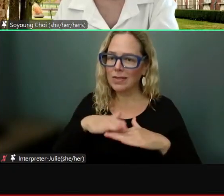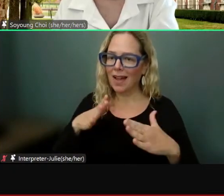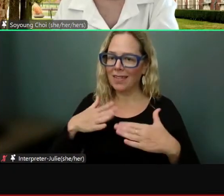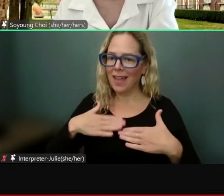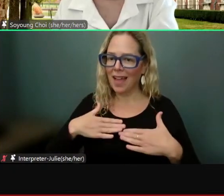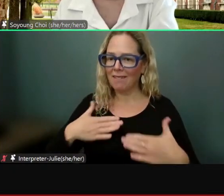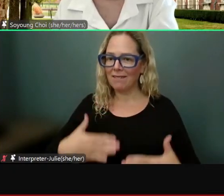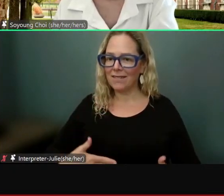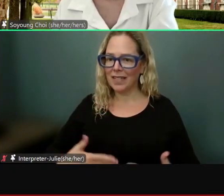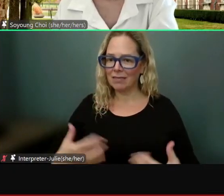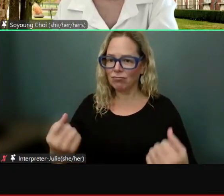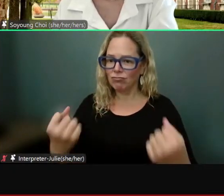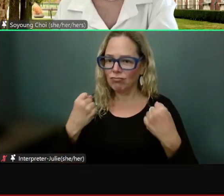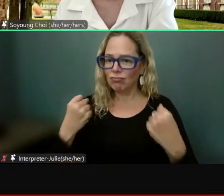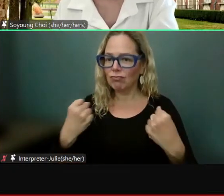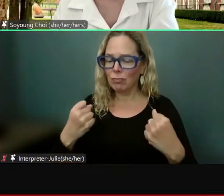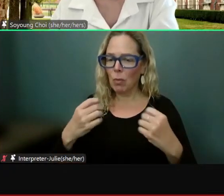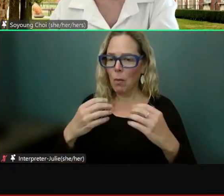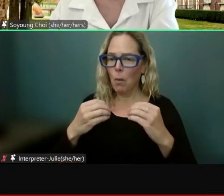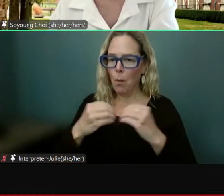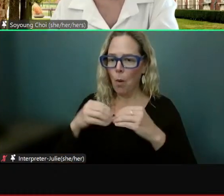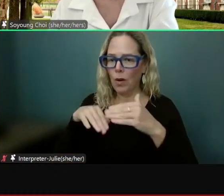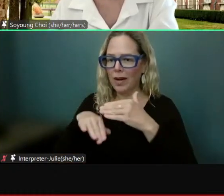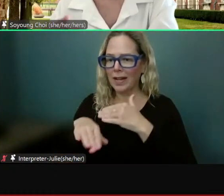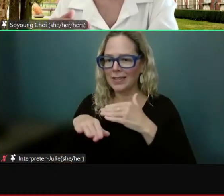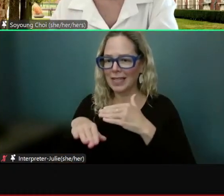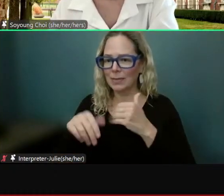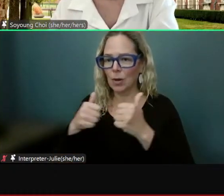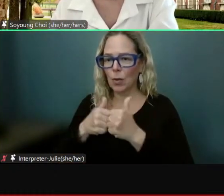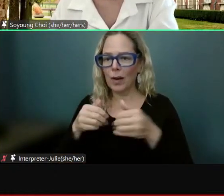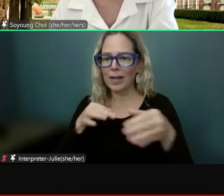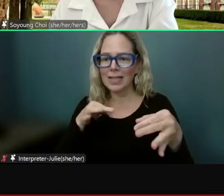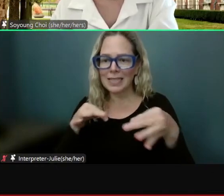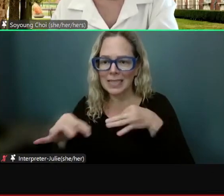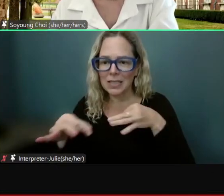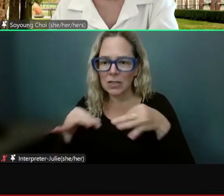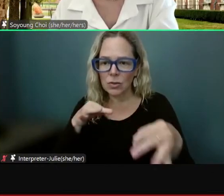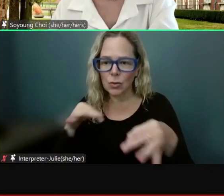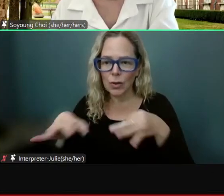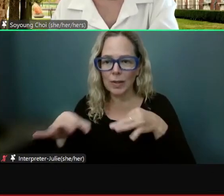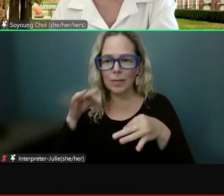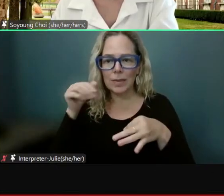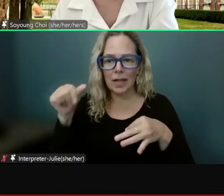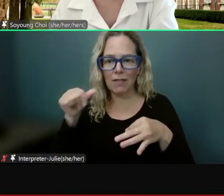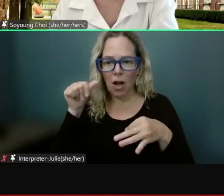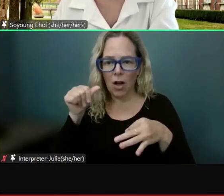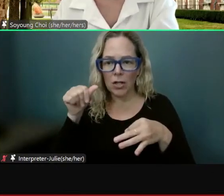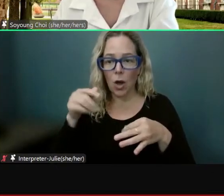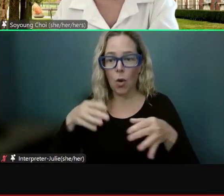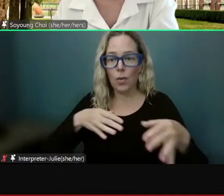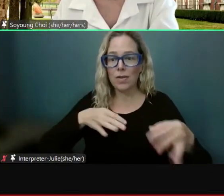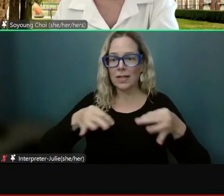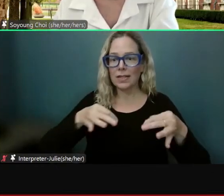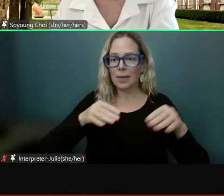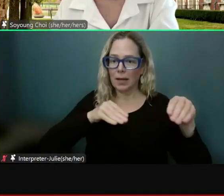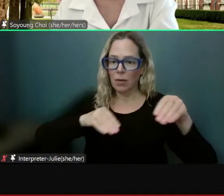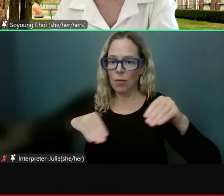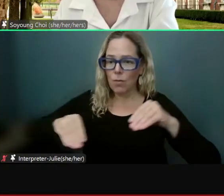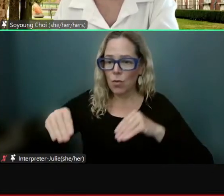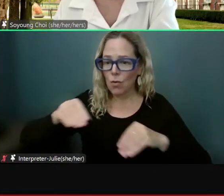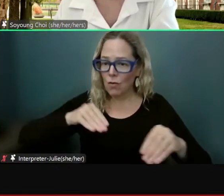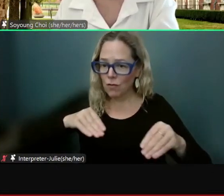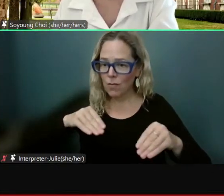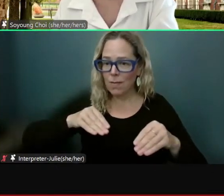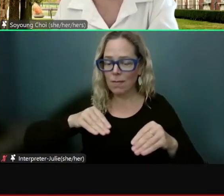adding descriptive audio narration that explains each movement, posture, and transition in real